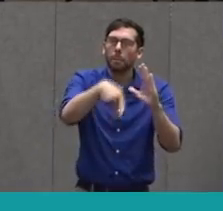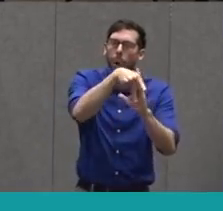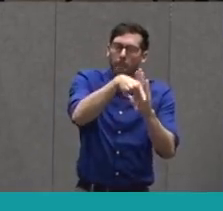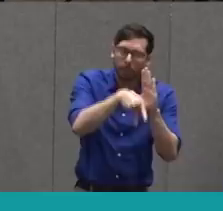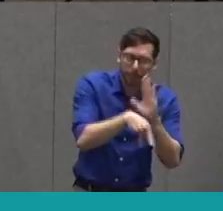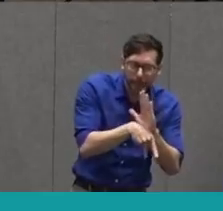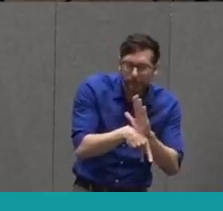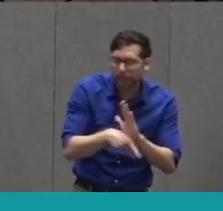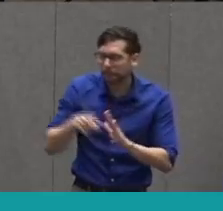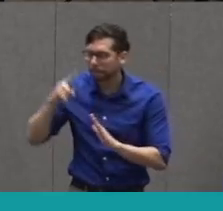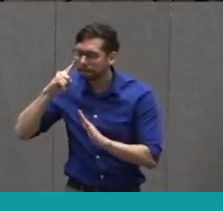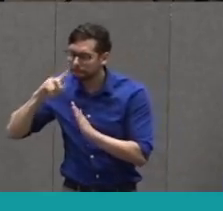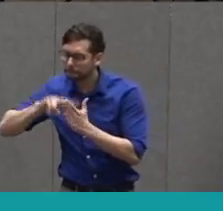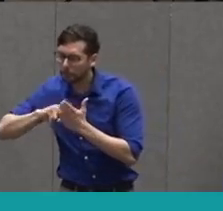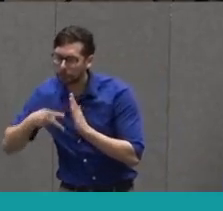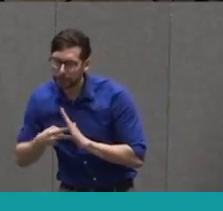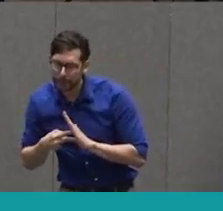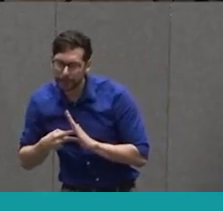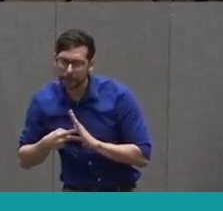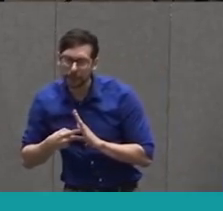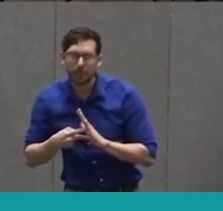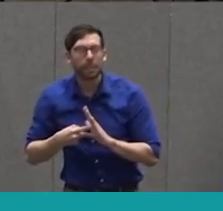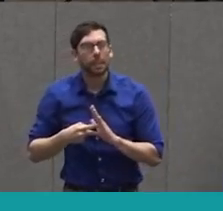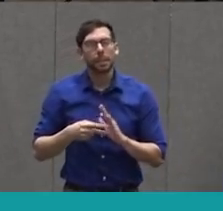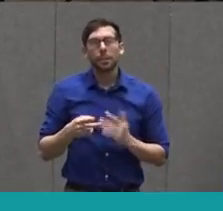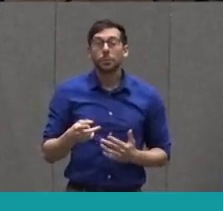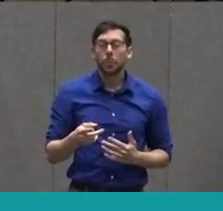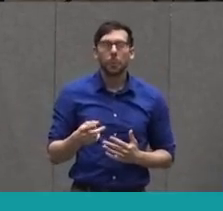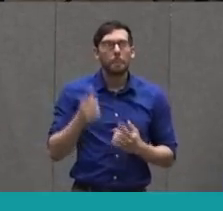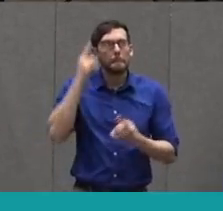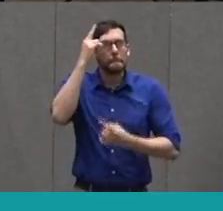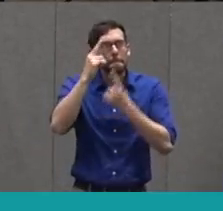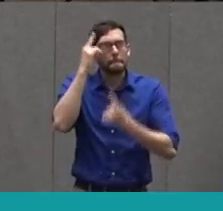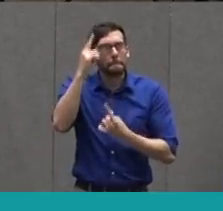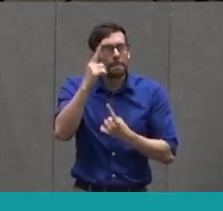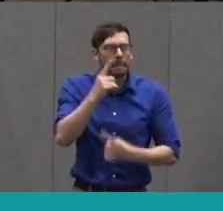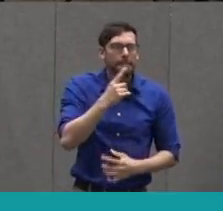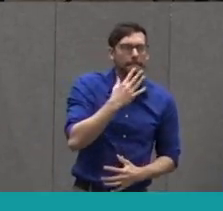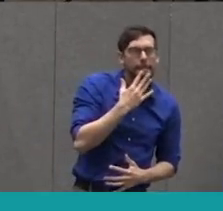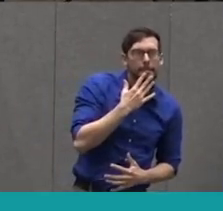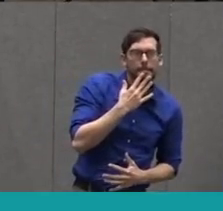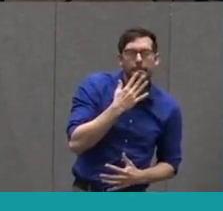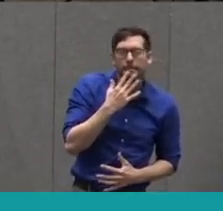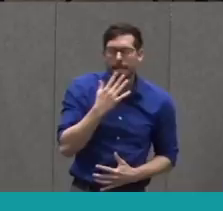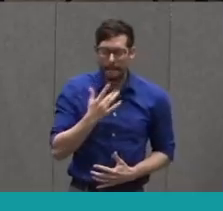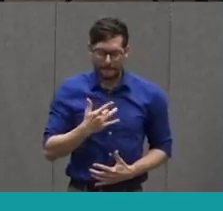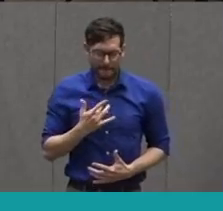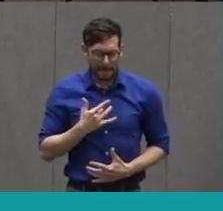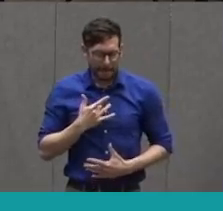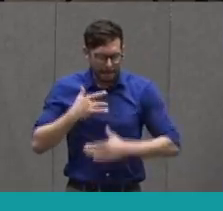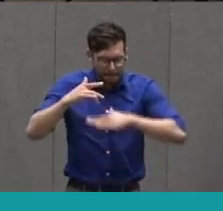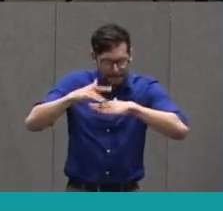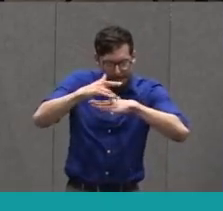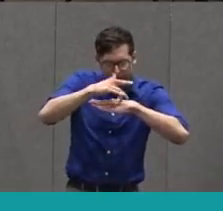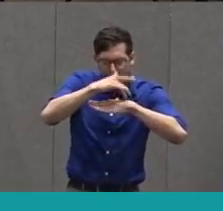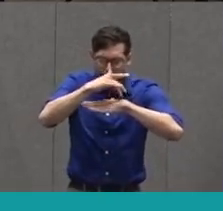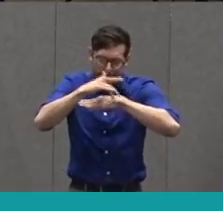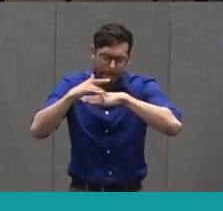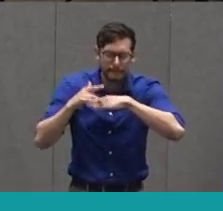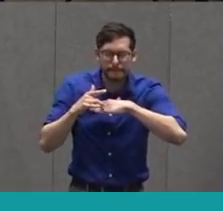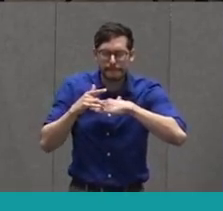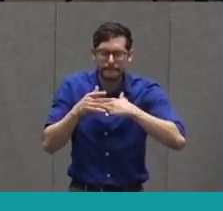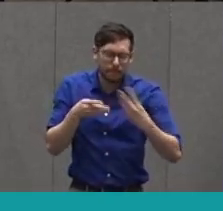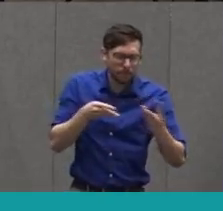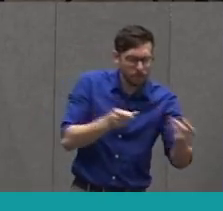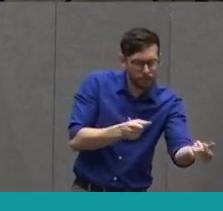the texture, if it's flexible, if it's smooth, if it's hard, or if it's rough. And then think about how those